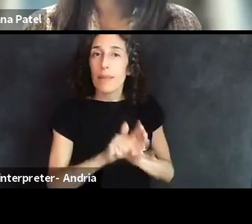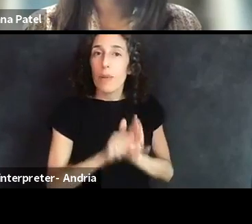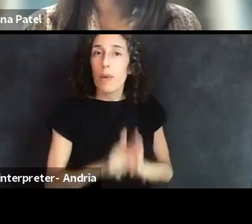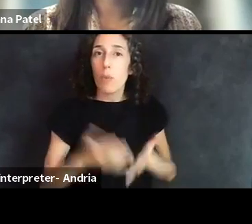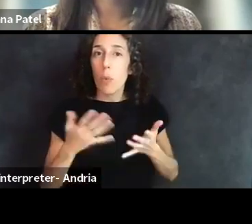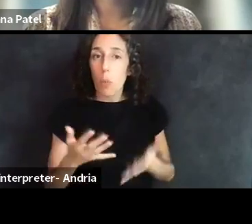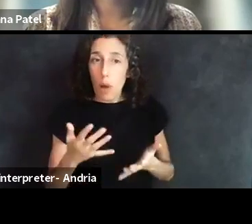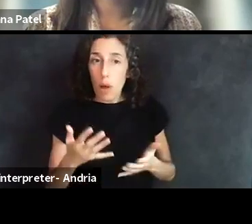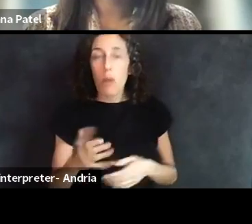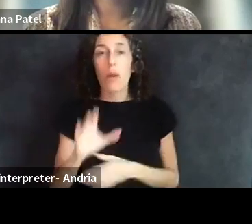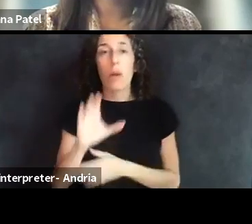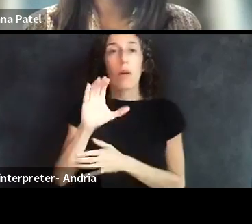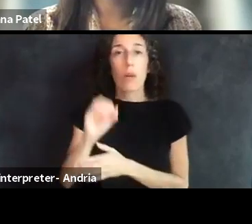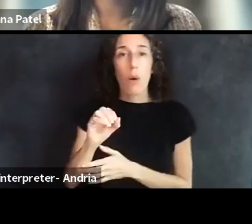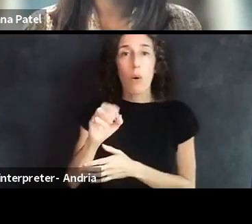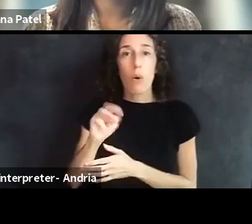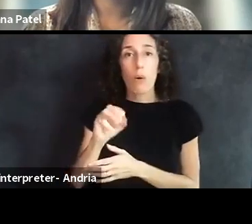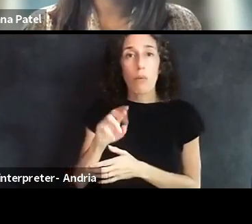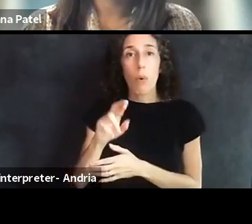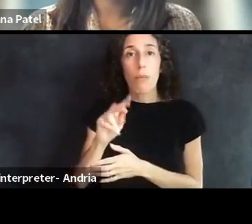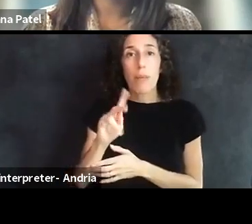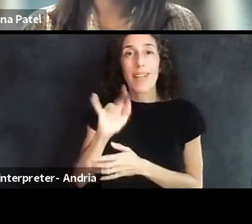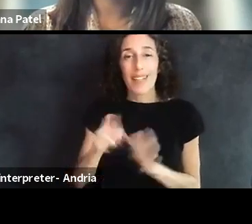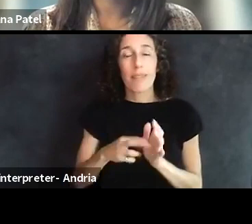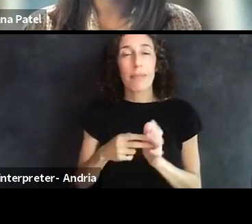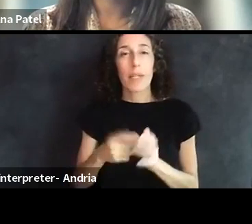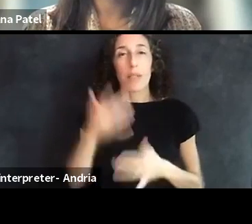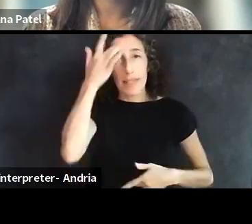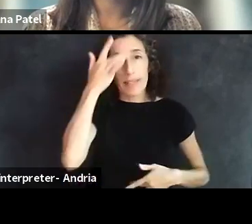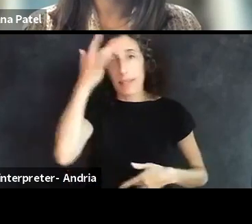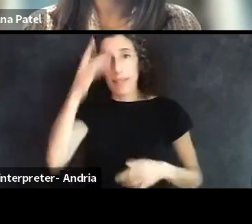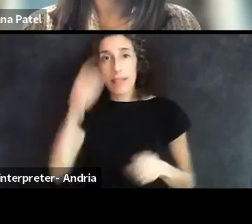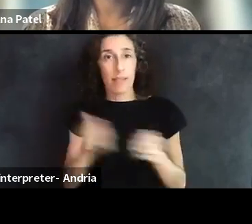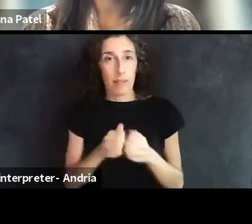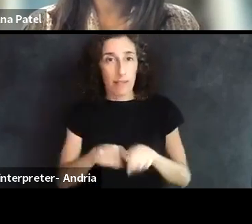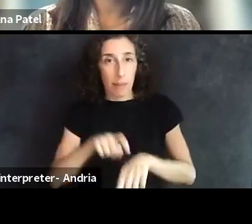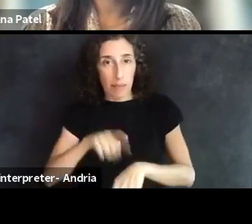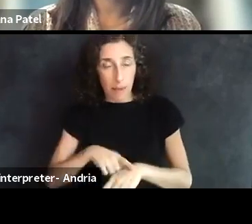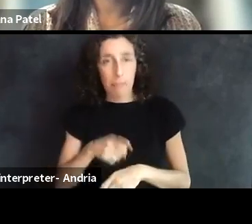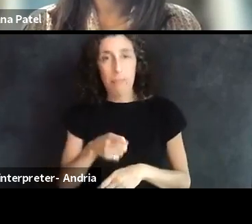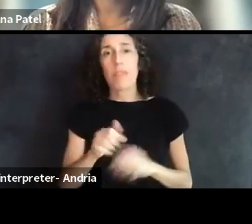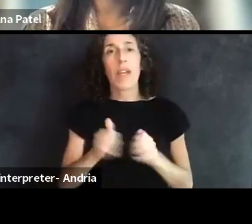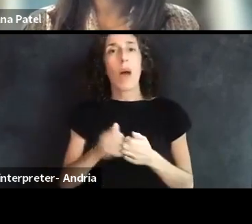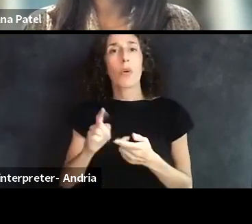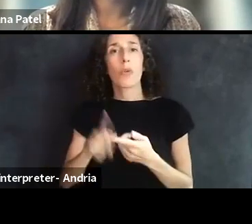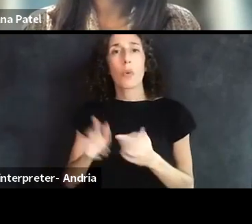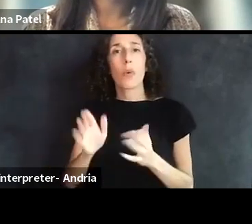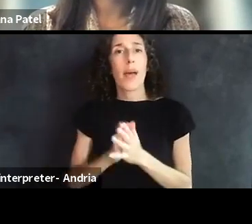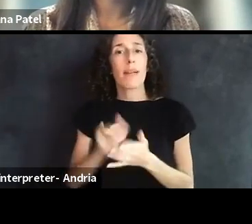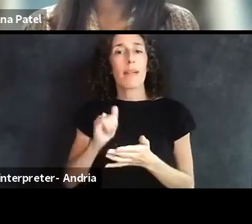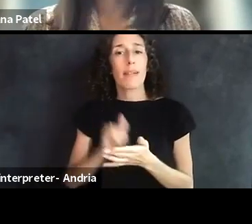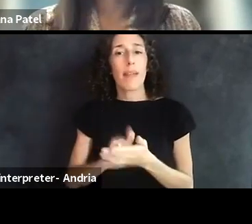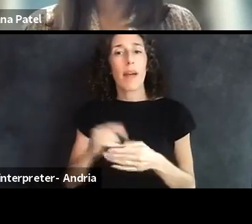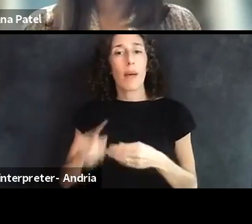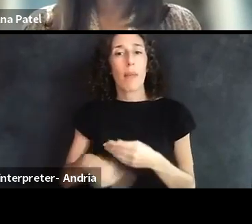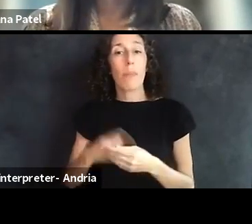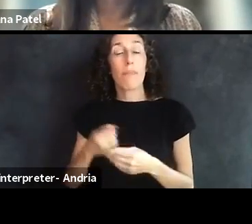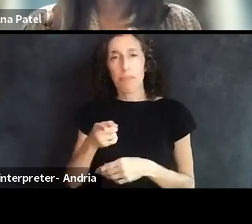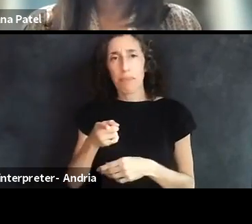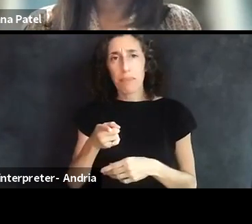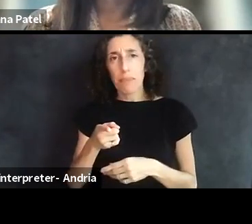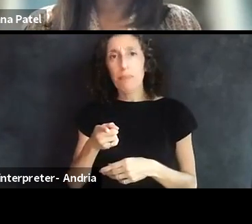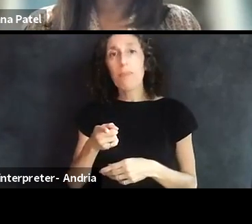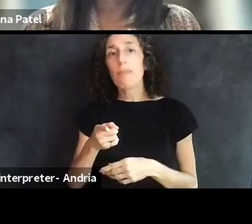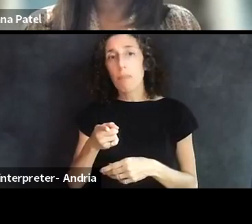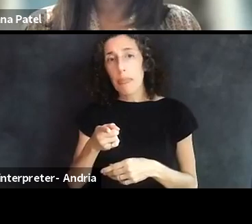comorbidities, but I think maybe we can reframe the question a little bit. How would one be able to tell if